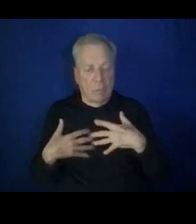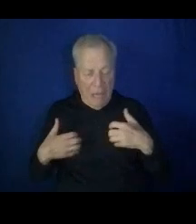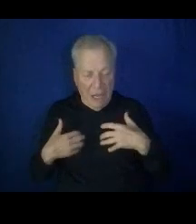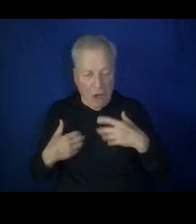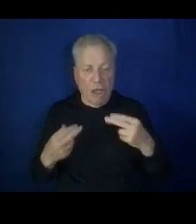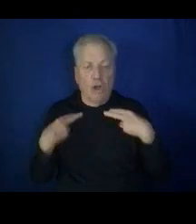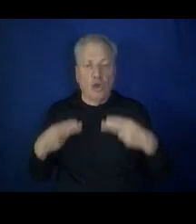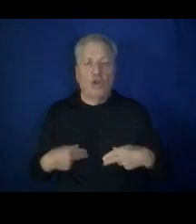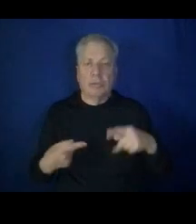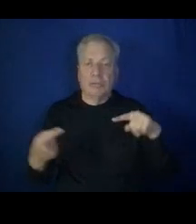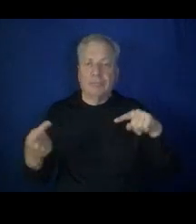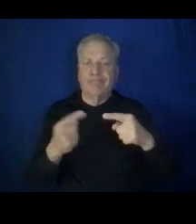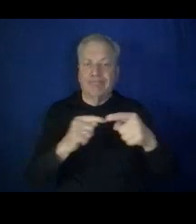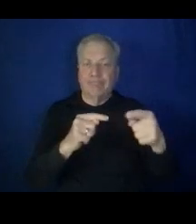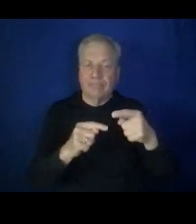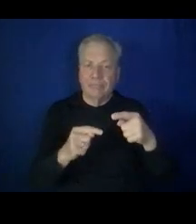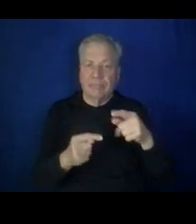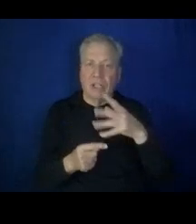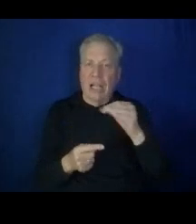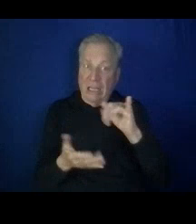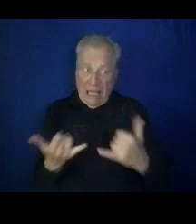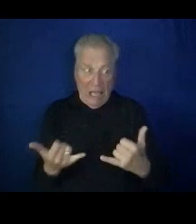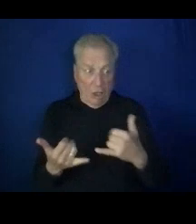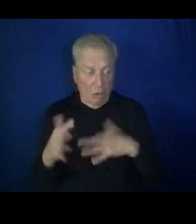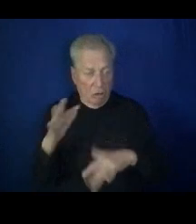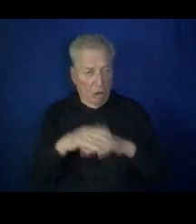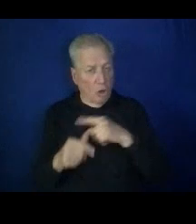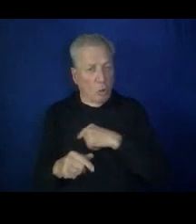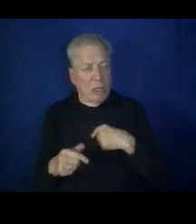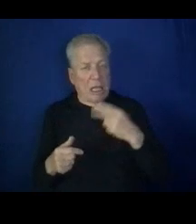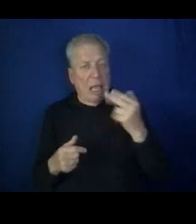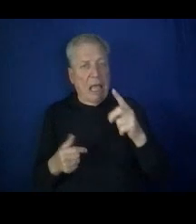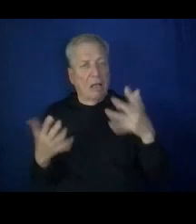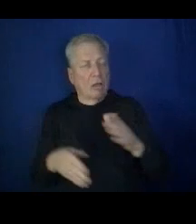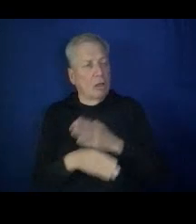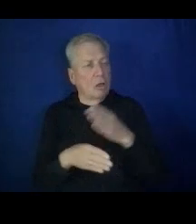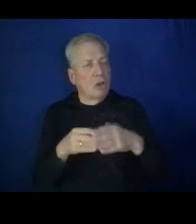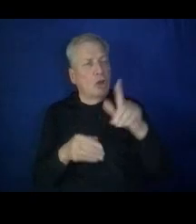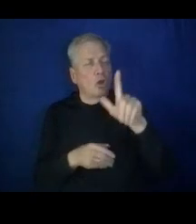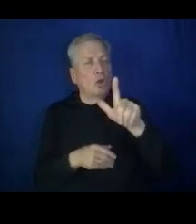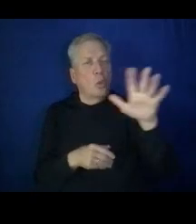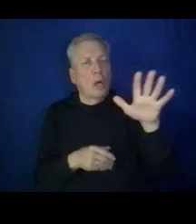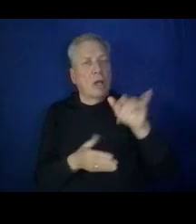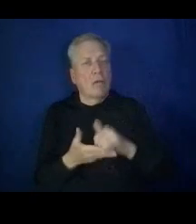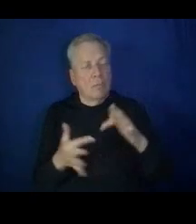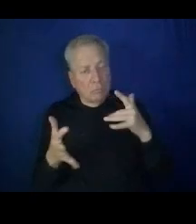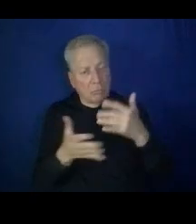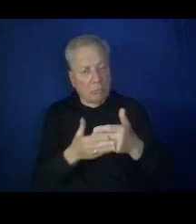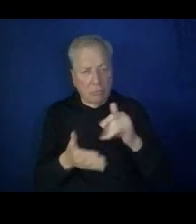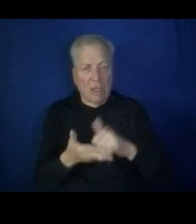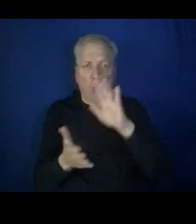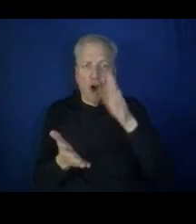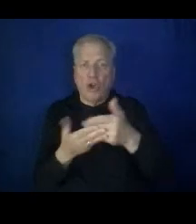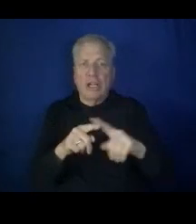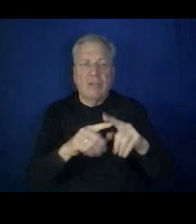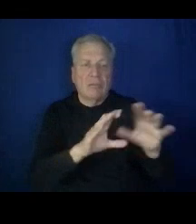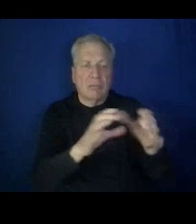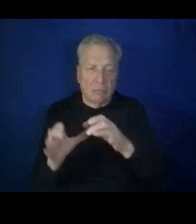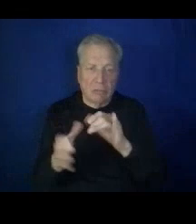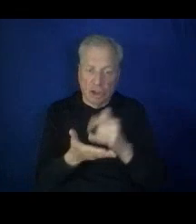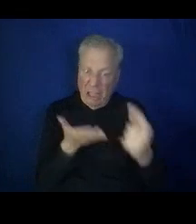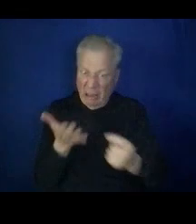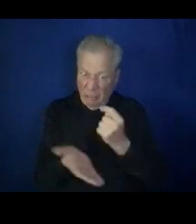1993 to about the present time, we've had 25 human-caused grizzly bear mortalities of all age classes. But during that same time